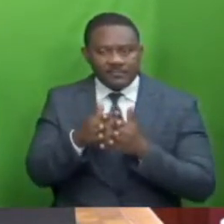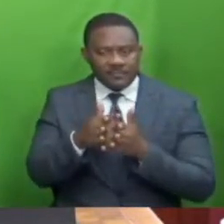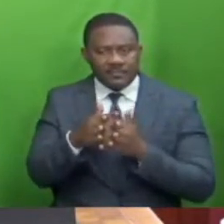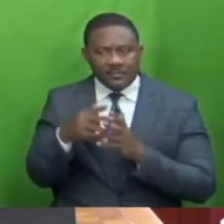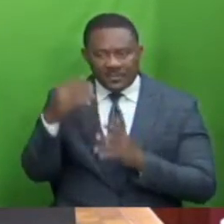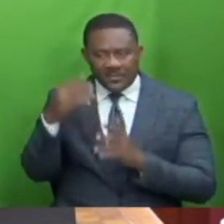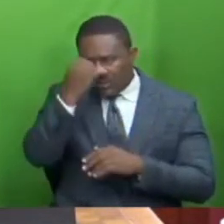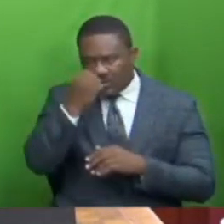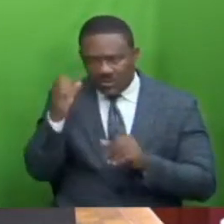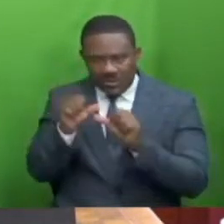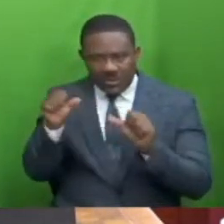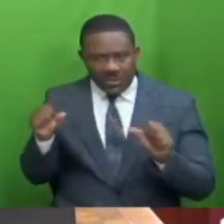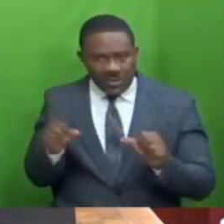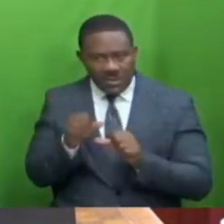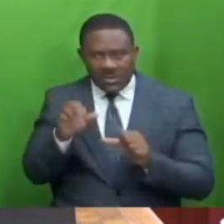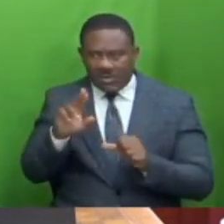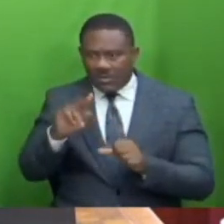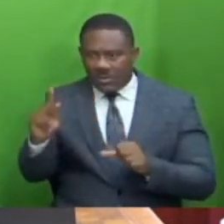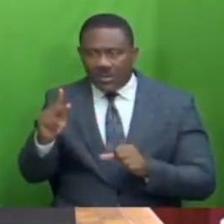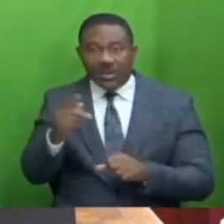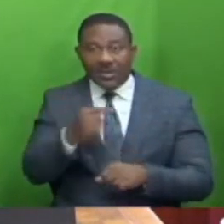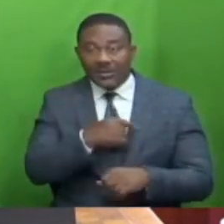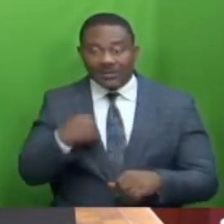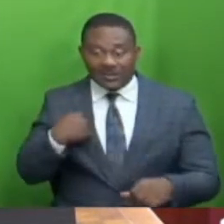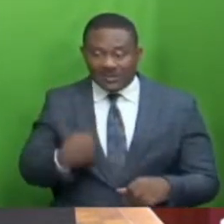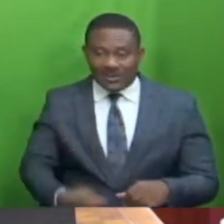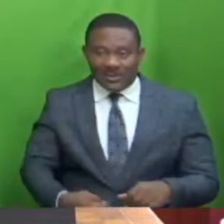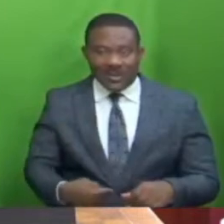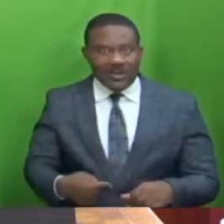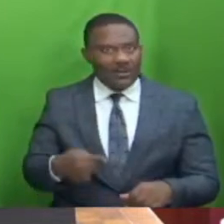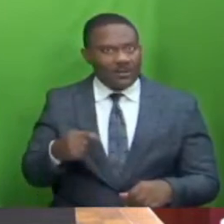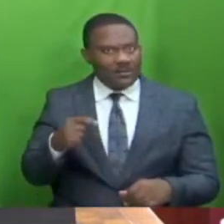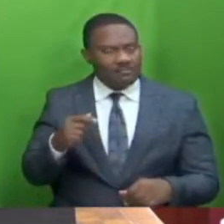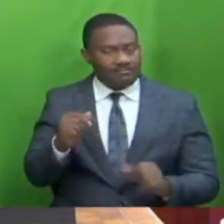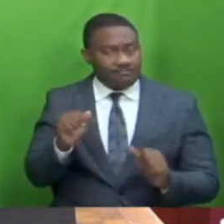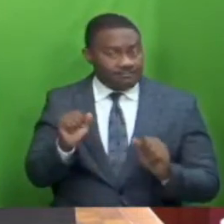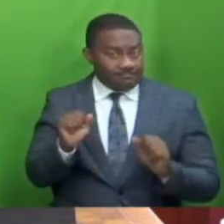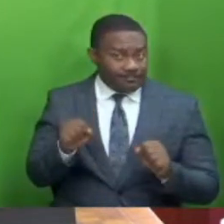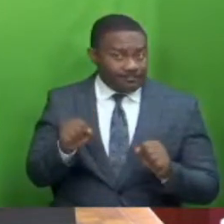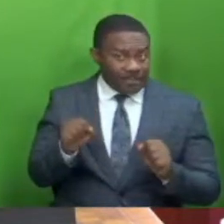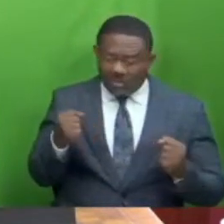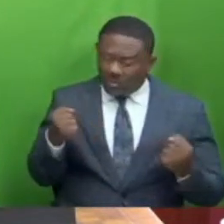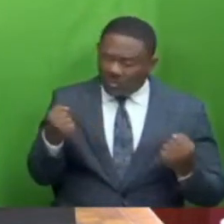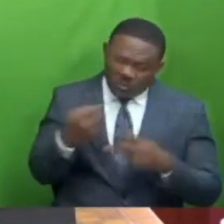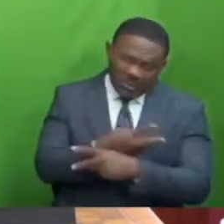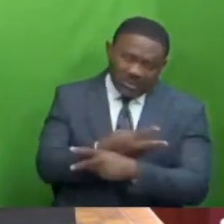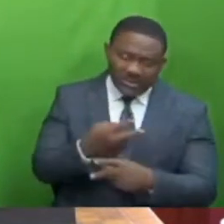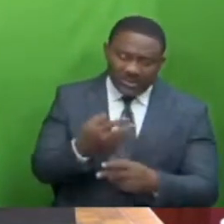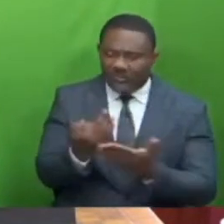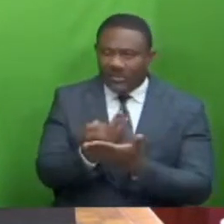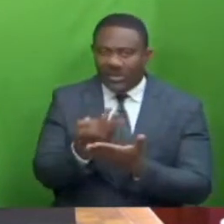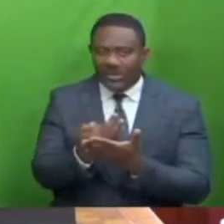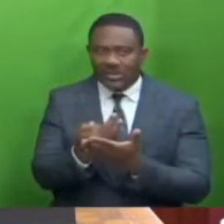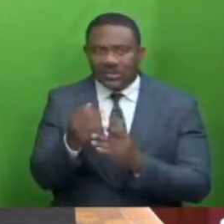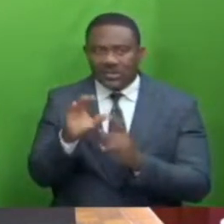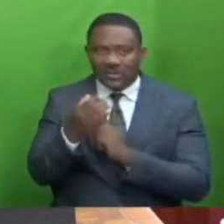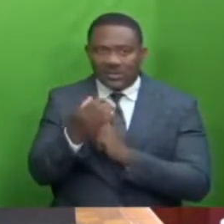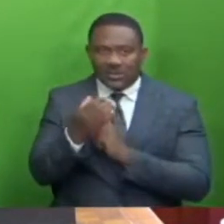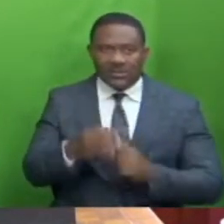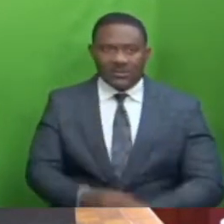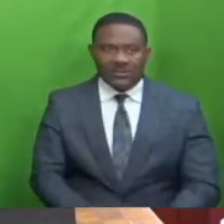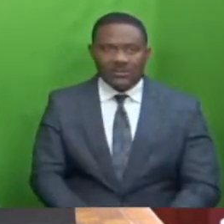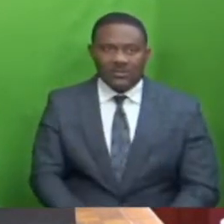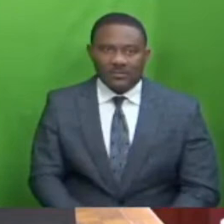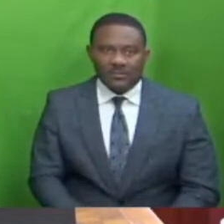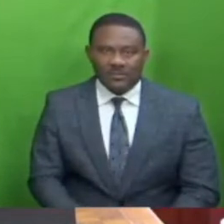United Kingdom, and China, to contain the surge in inflation and worsening financial conditions. Despite signs of